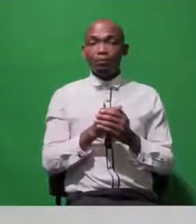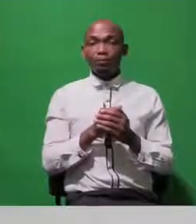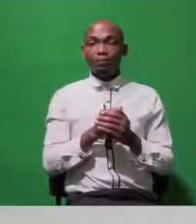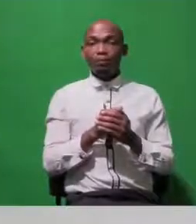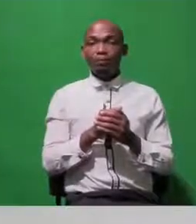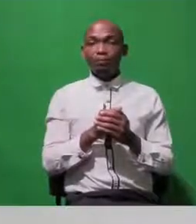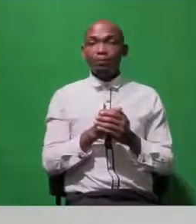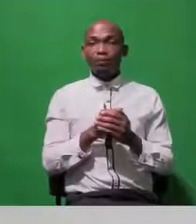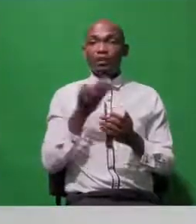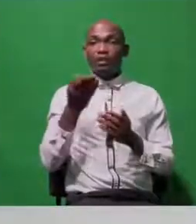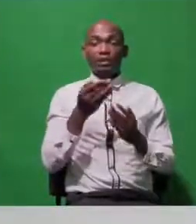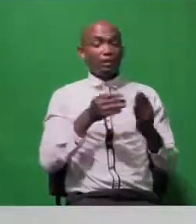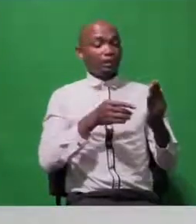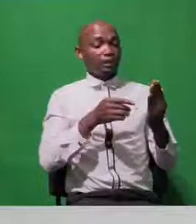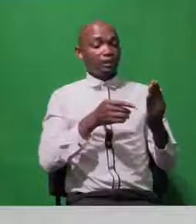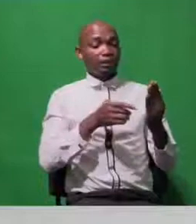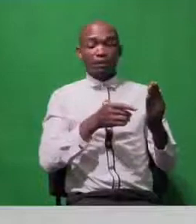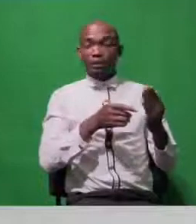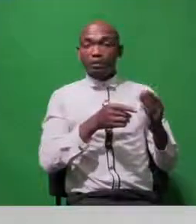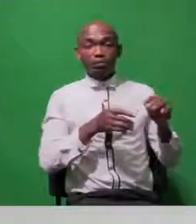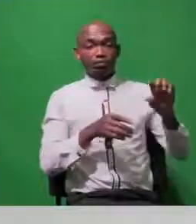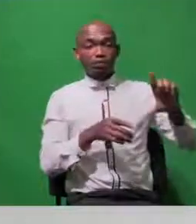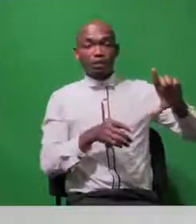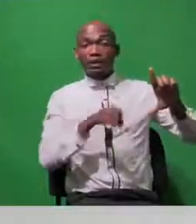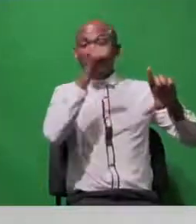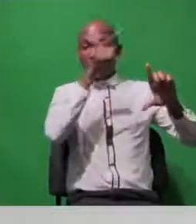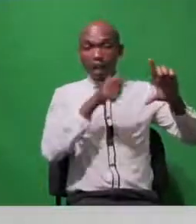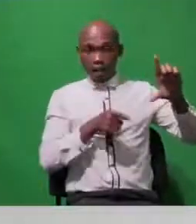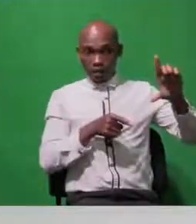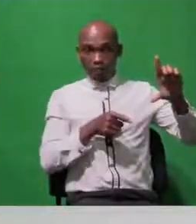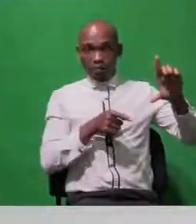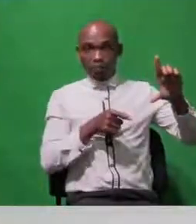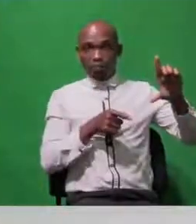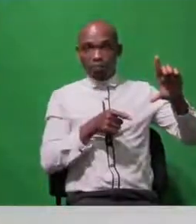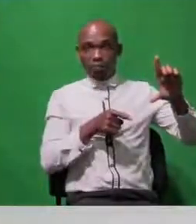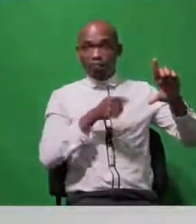This is the line, the dotted lines.